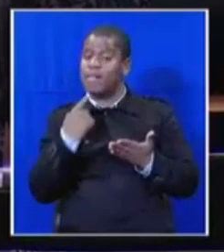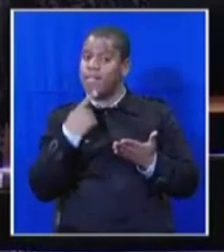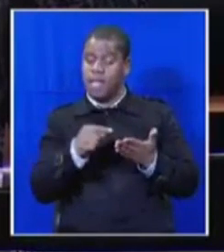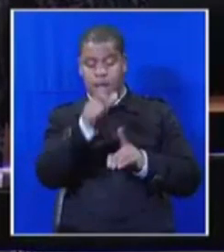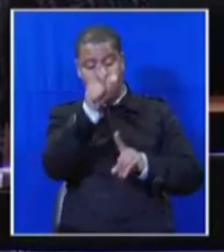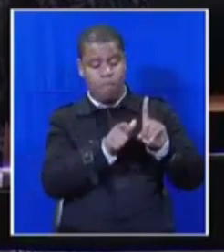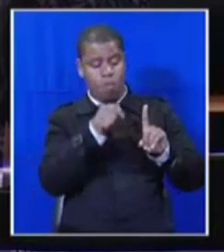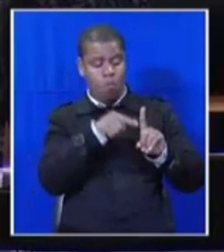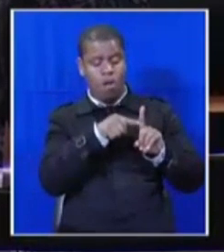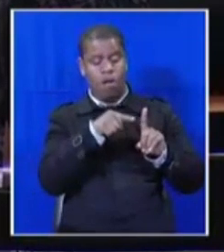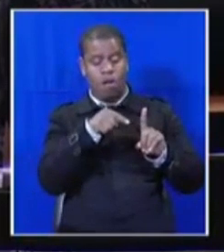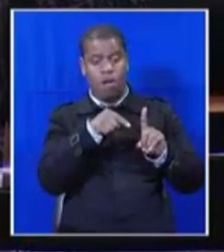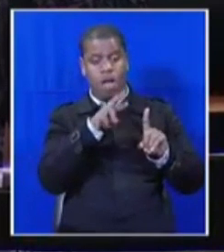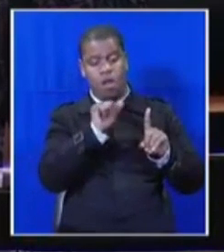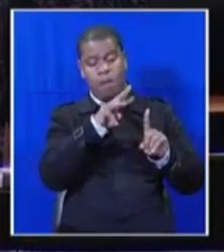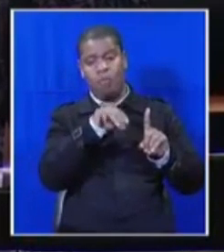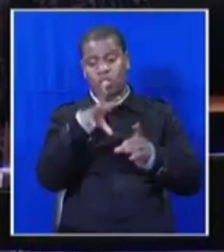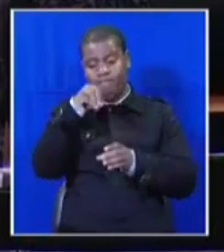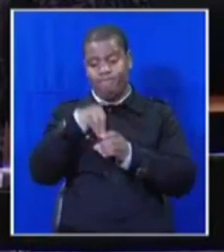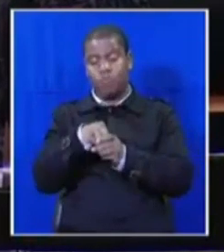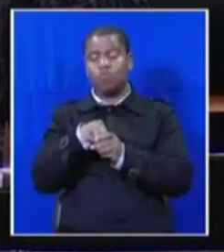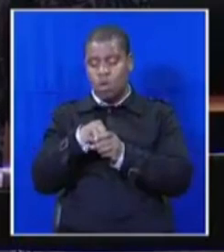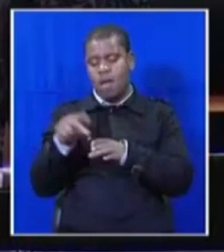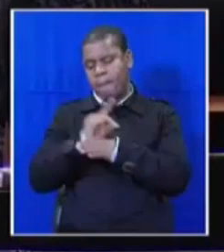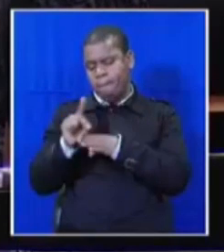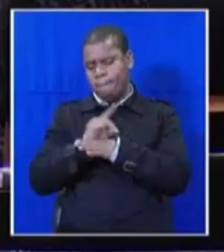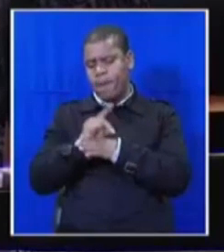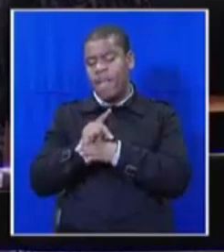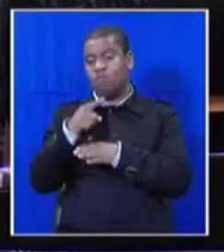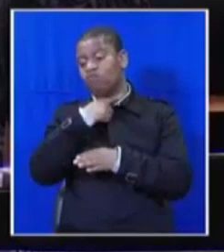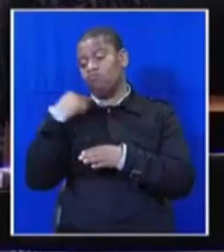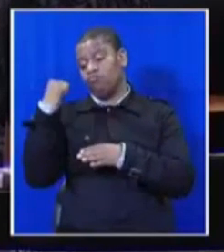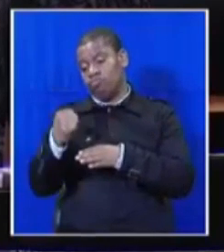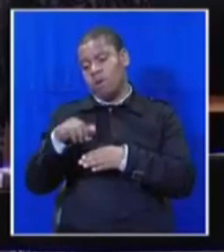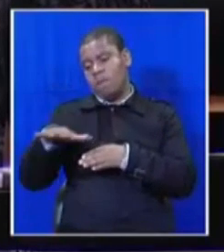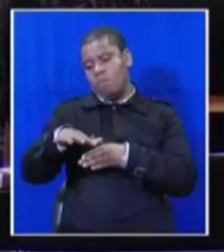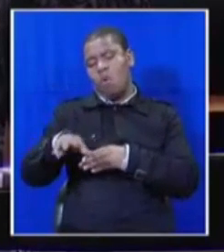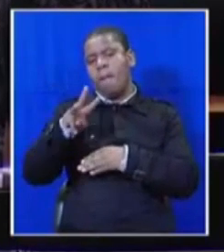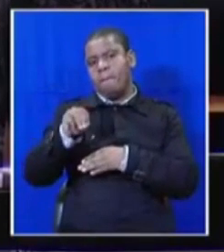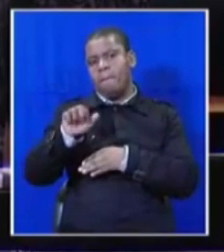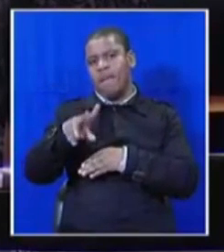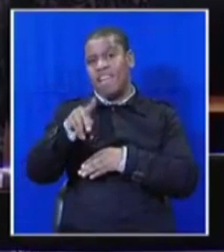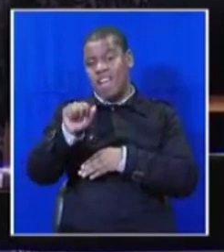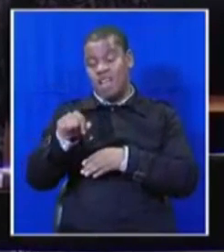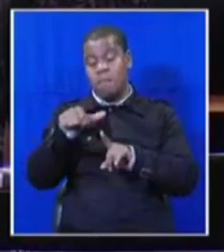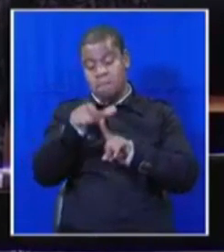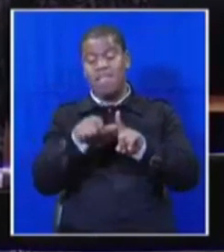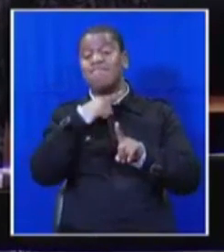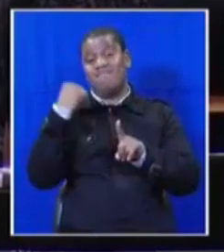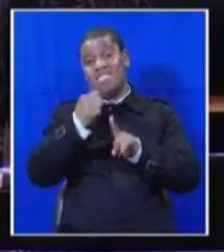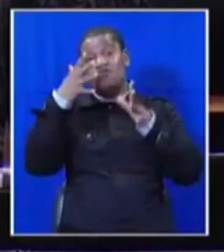was engaged in the conspiracy to commit murder and that he is a murderer?